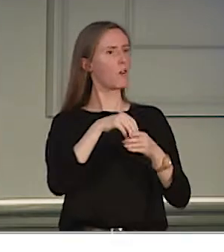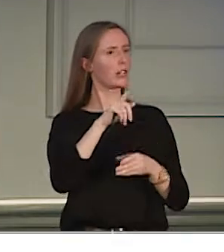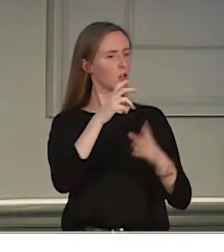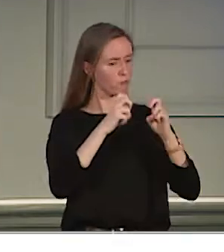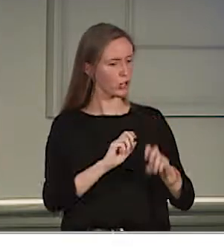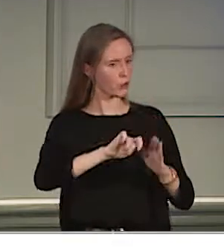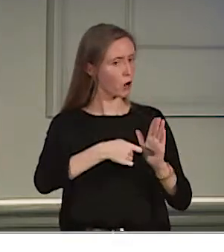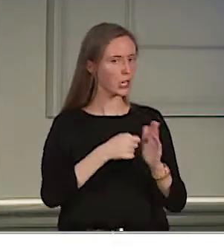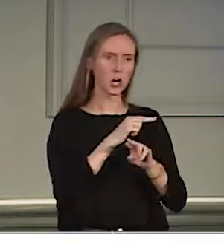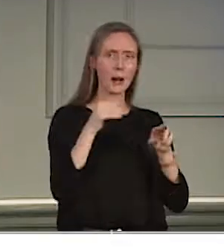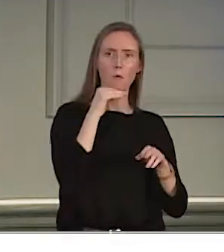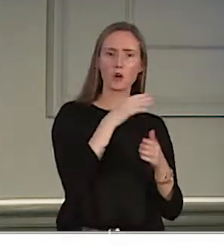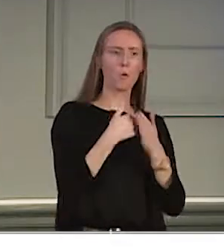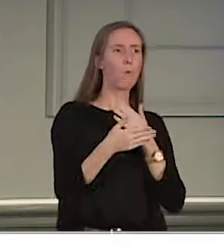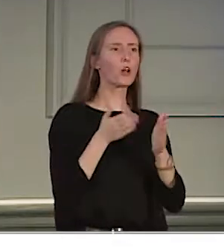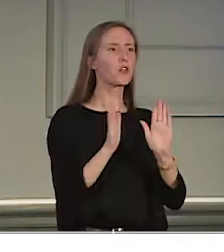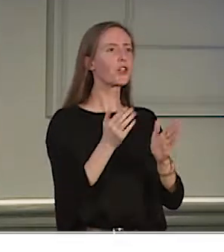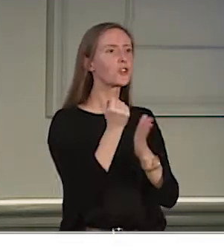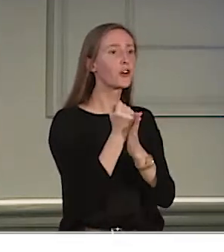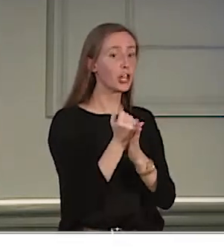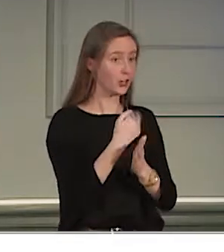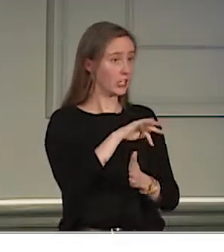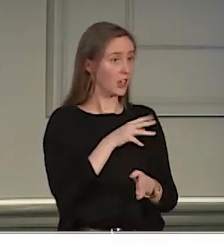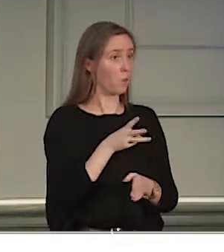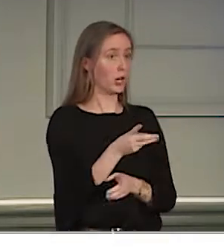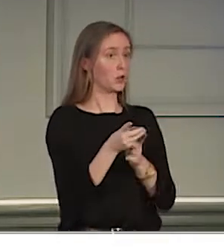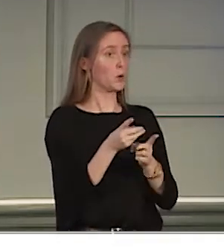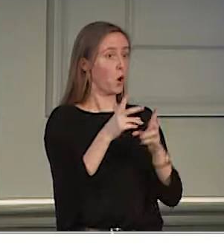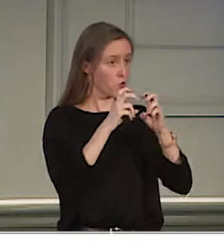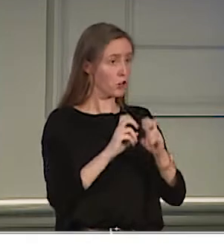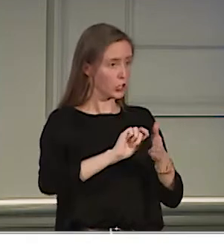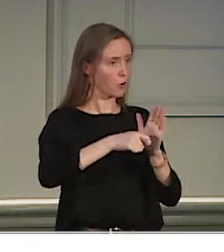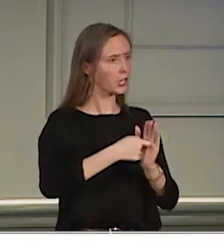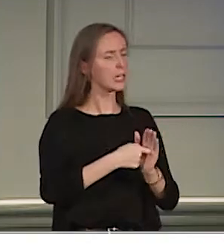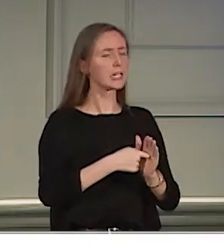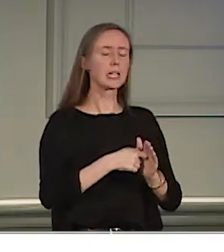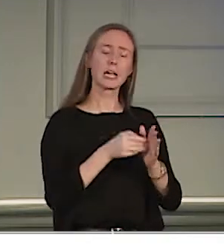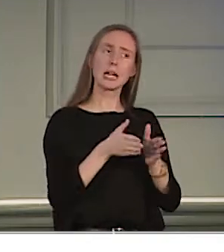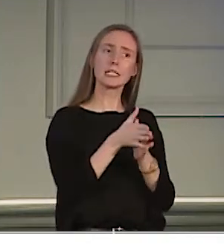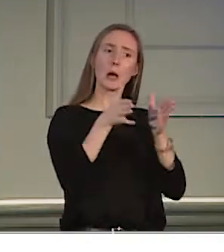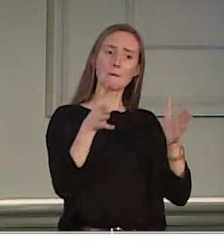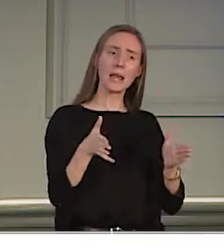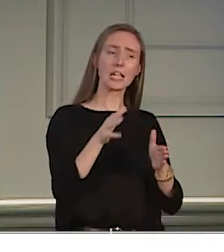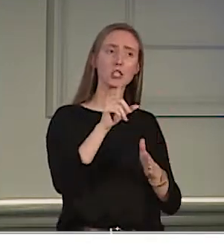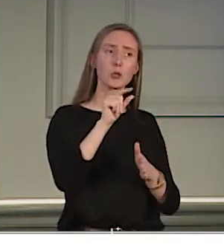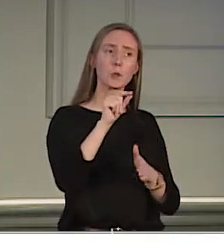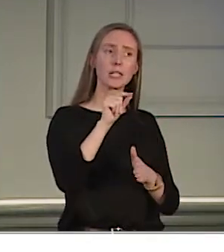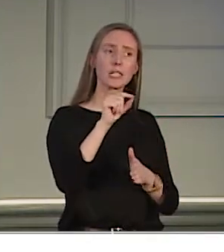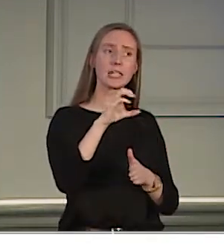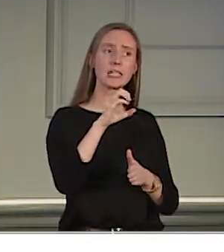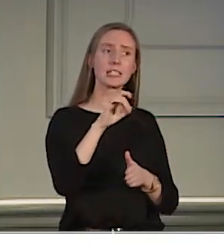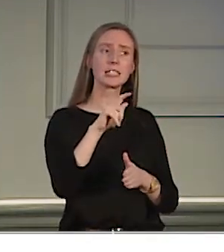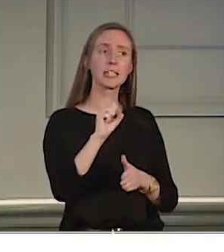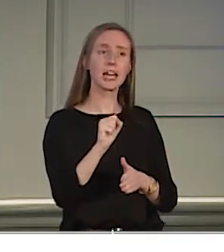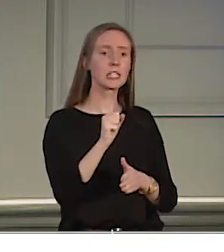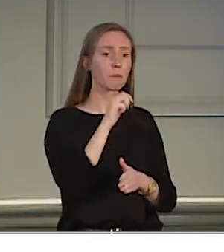all possible, you will be doing a research project in final year. It's significant. It's 20 ECTSs, so it's a third of your final year marks, so